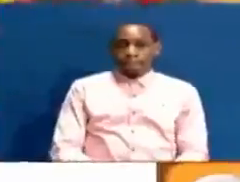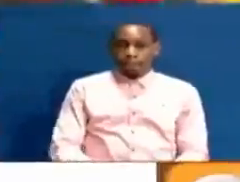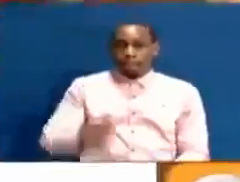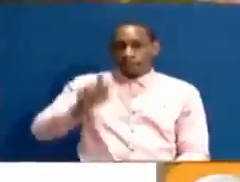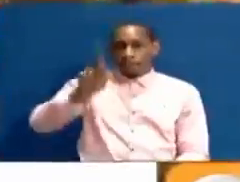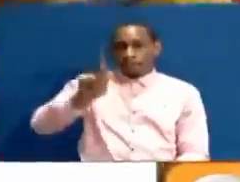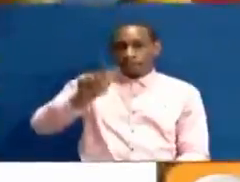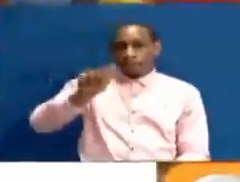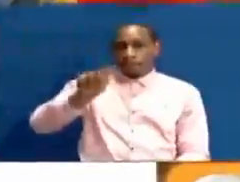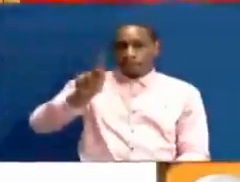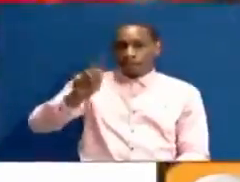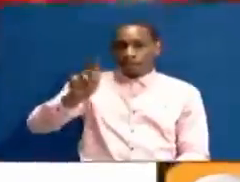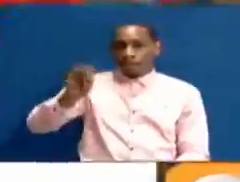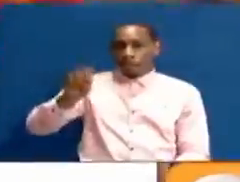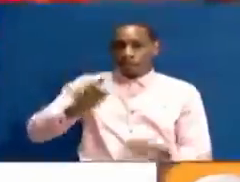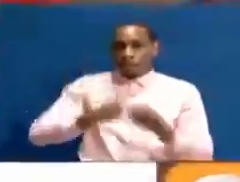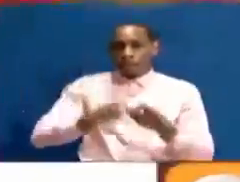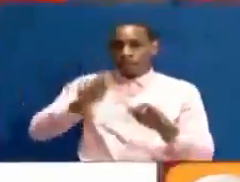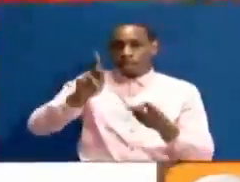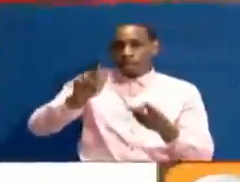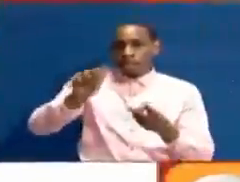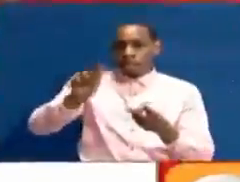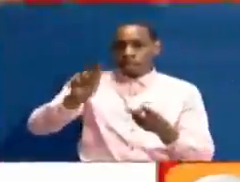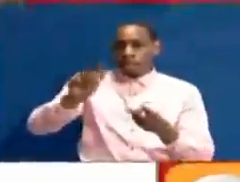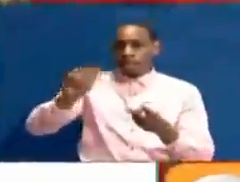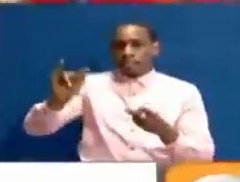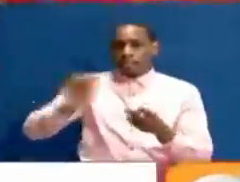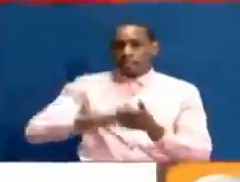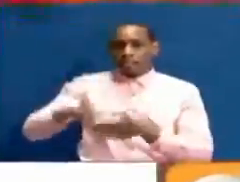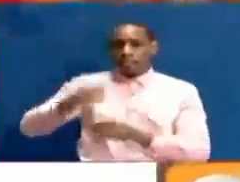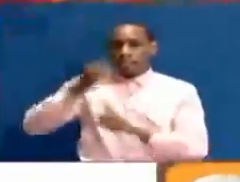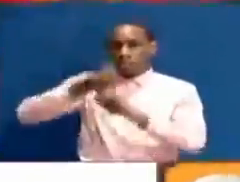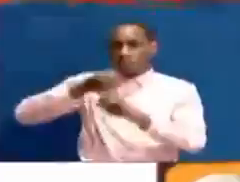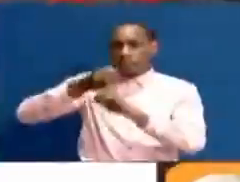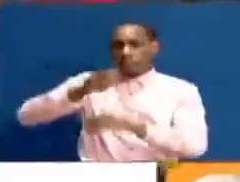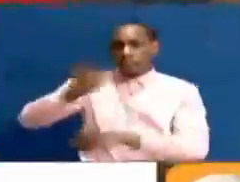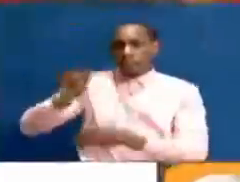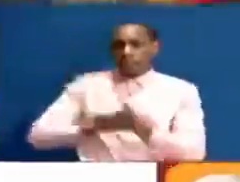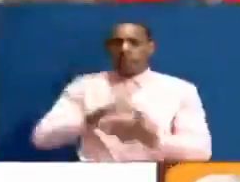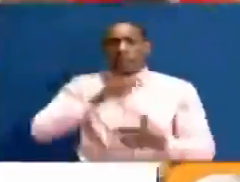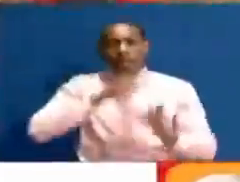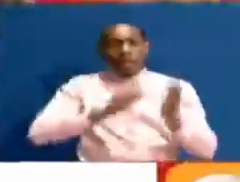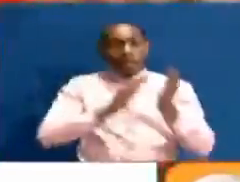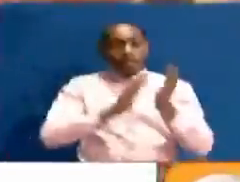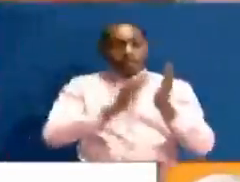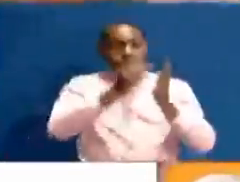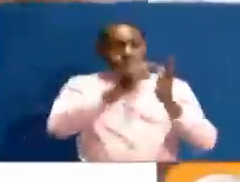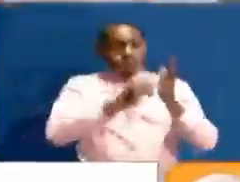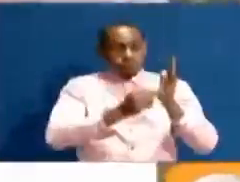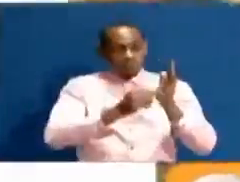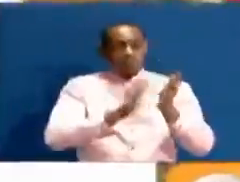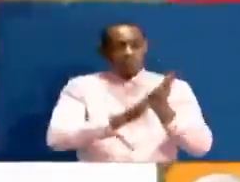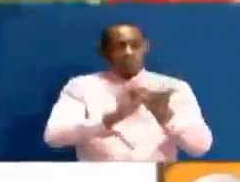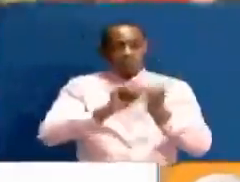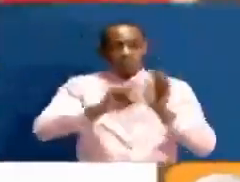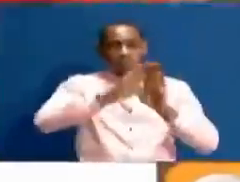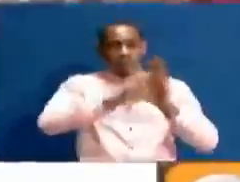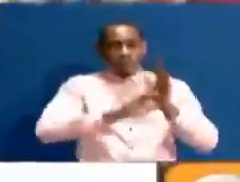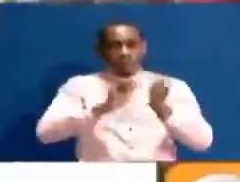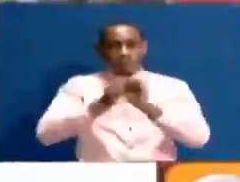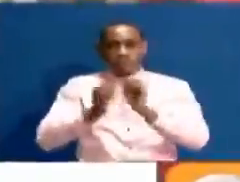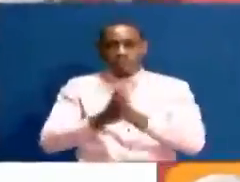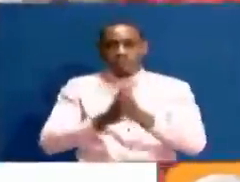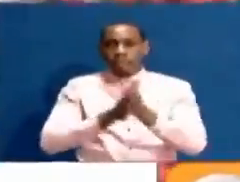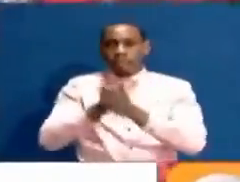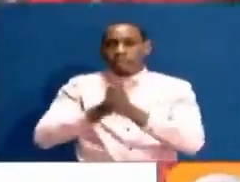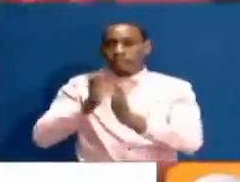Kakuma and Katilu, the venues for BBI reggae, with Odinga outlining some of the proposed constitutional changes and their